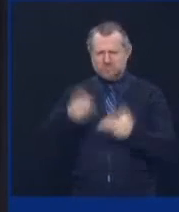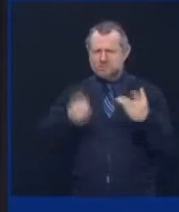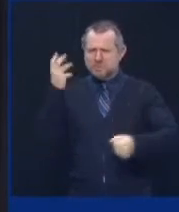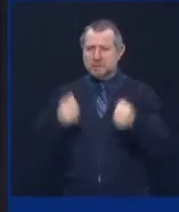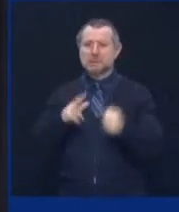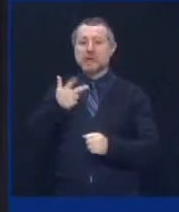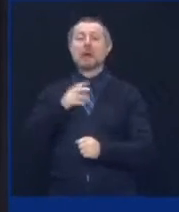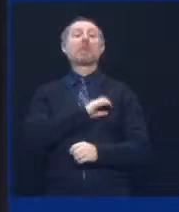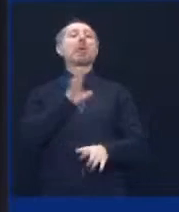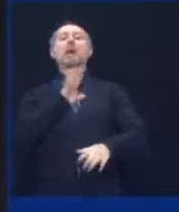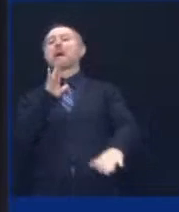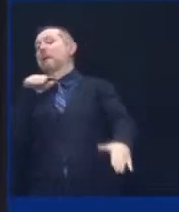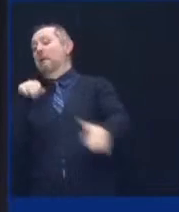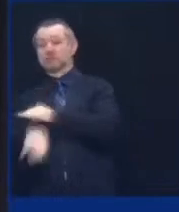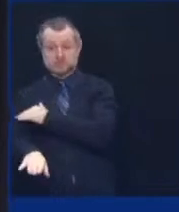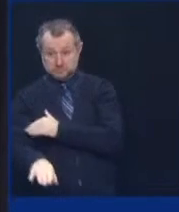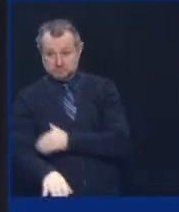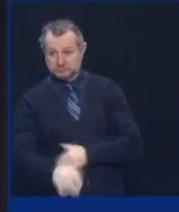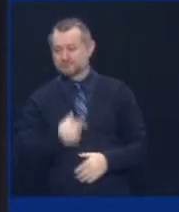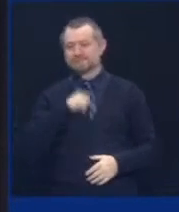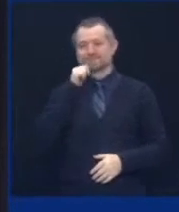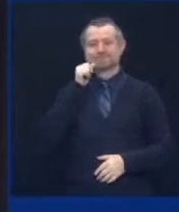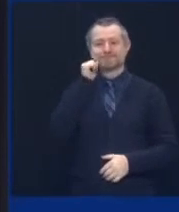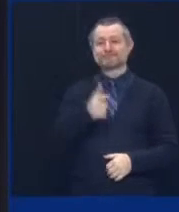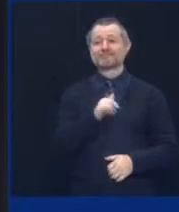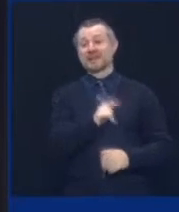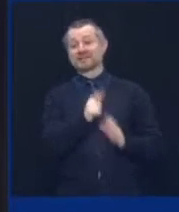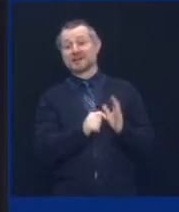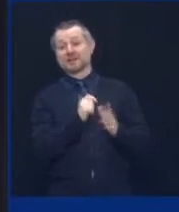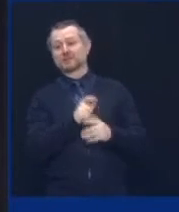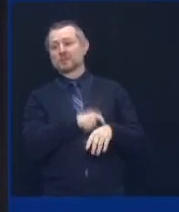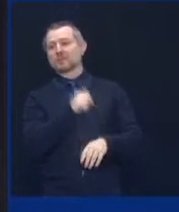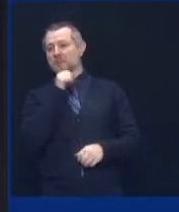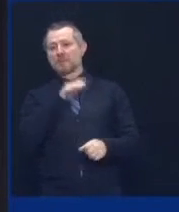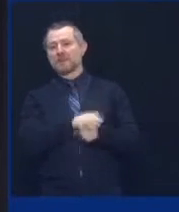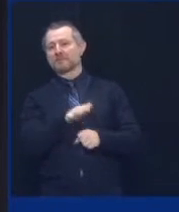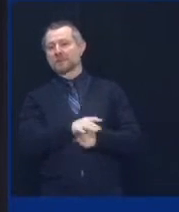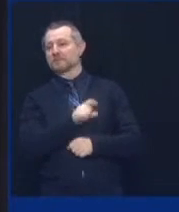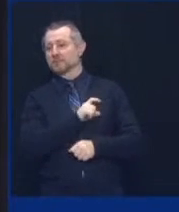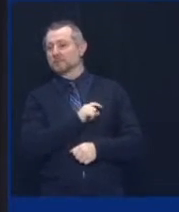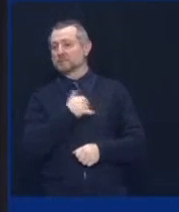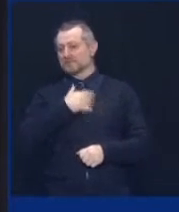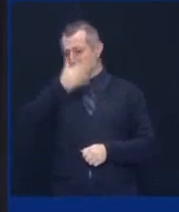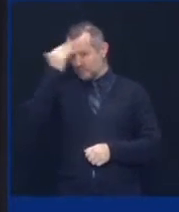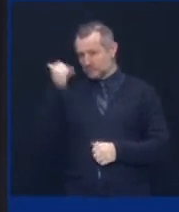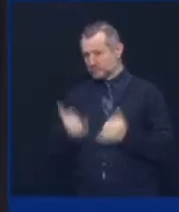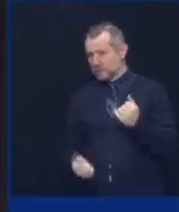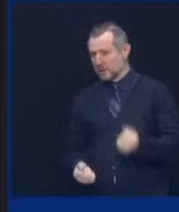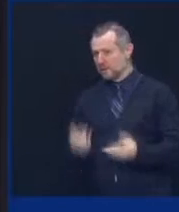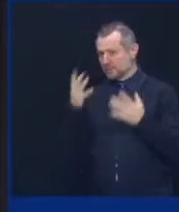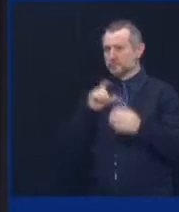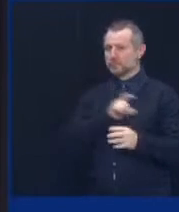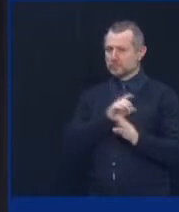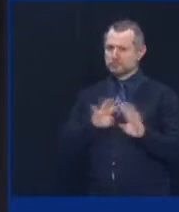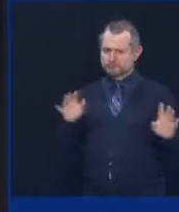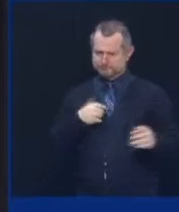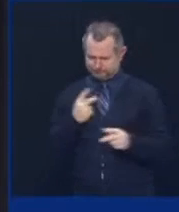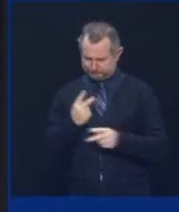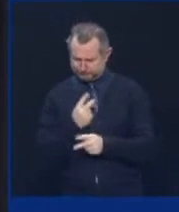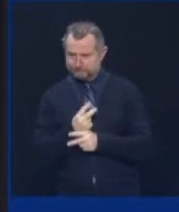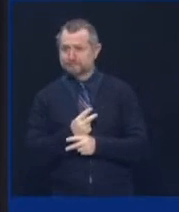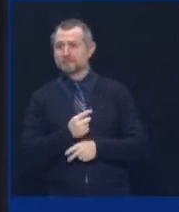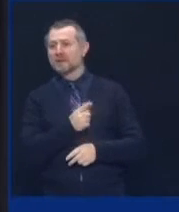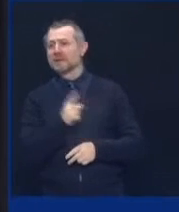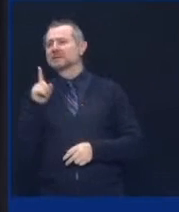I don't believe they had enough police out. I forget the numbers, but we went through the numbers, and they wound up almost doubling